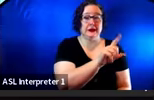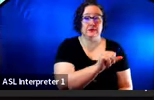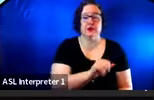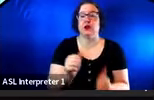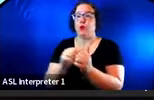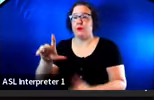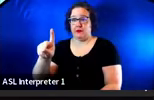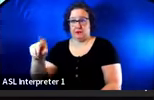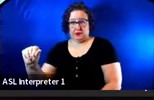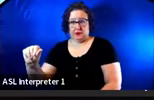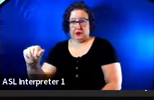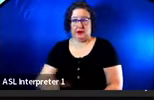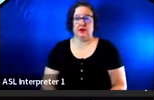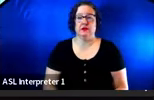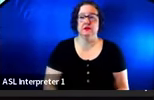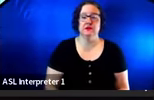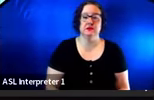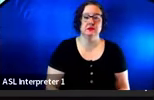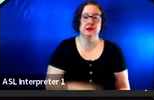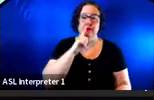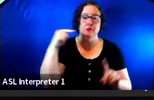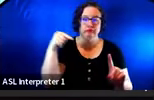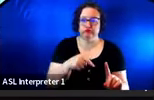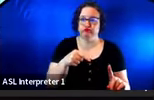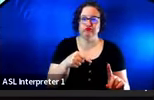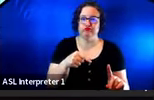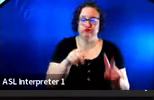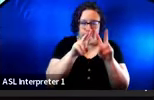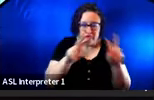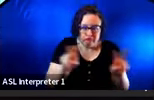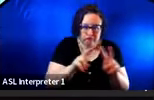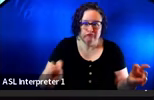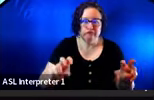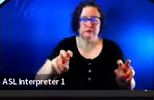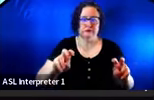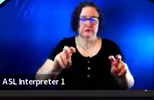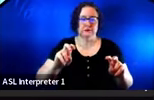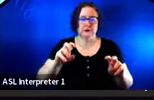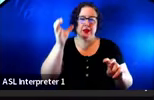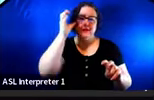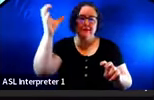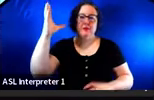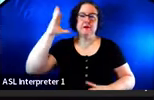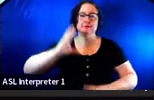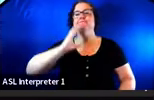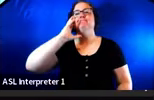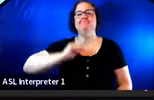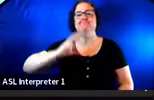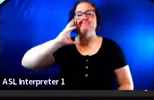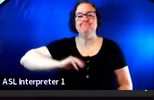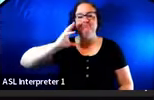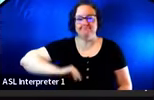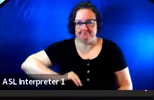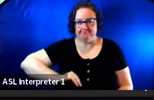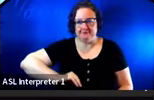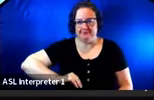disabilities and really got down to the bottom of the idea of experiences. And what we have